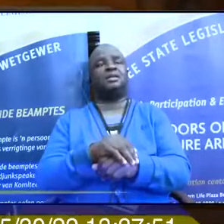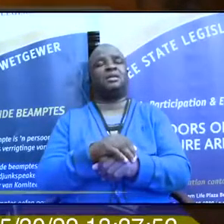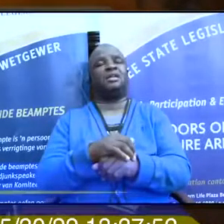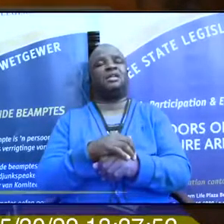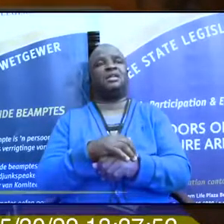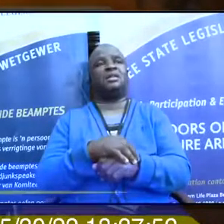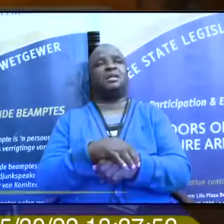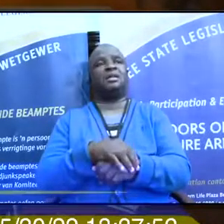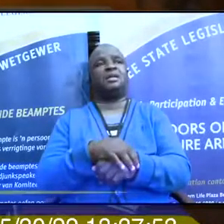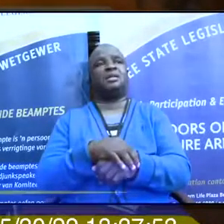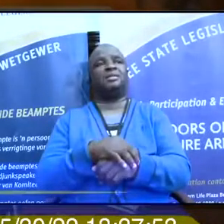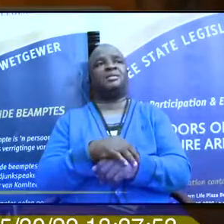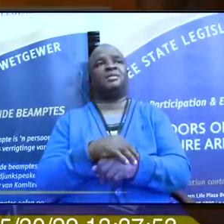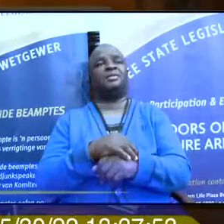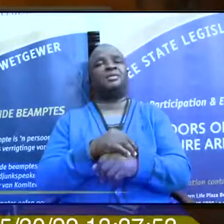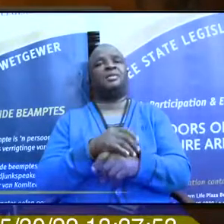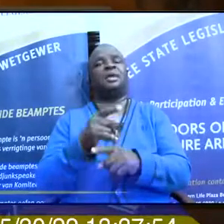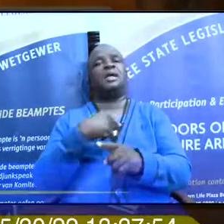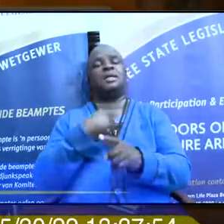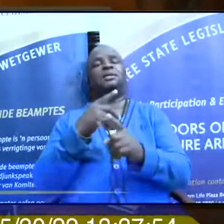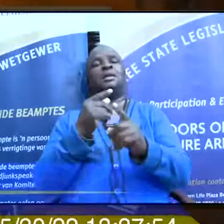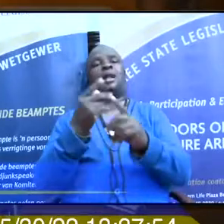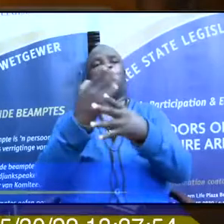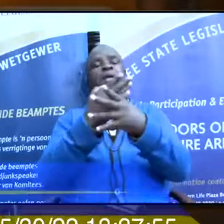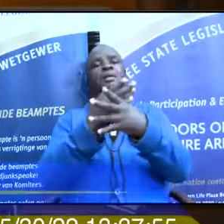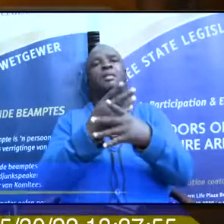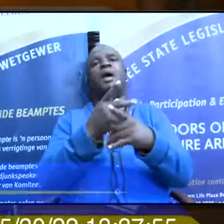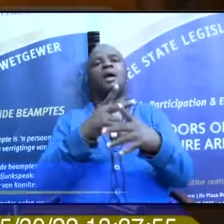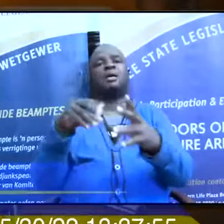they always exclude labor